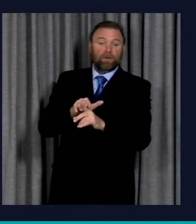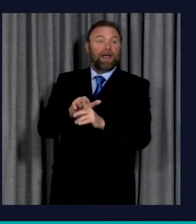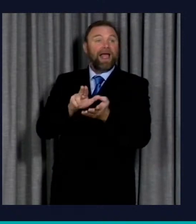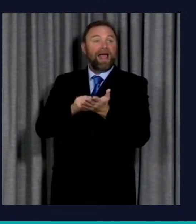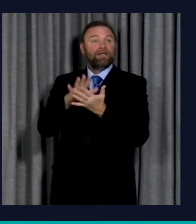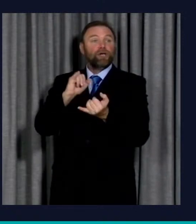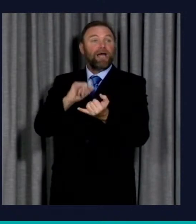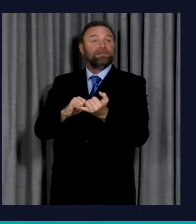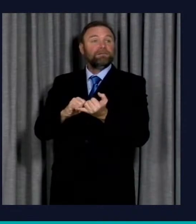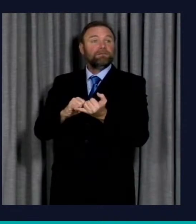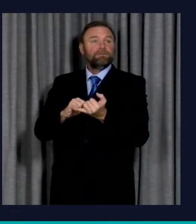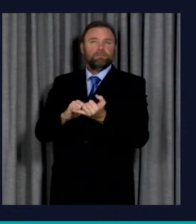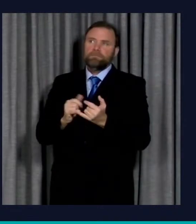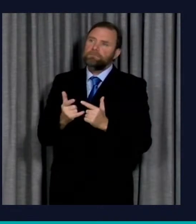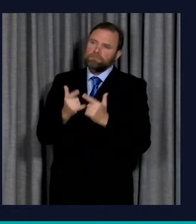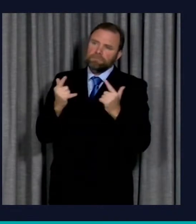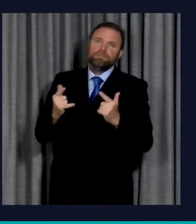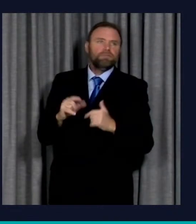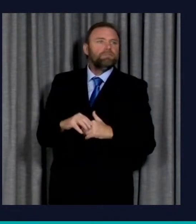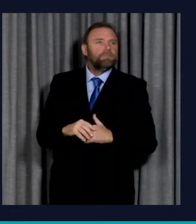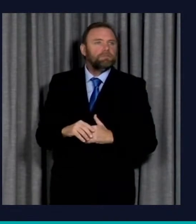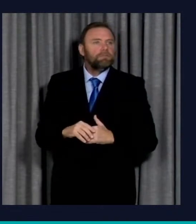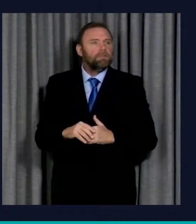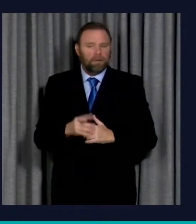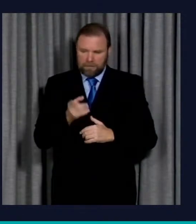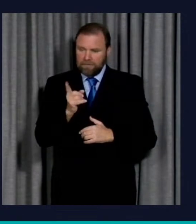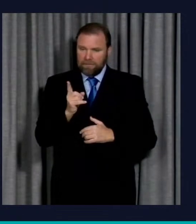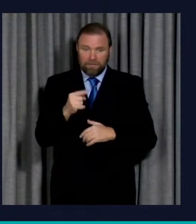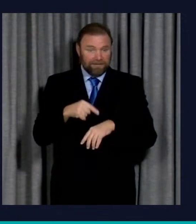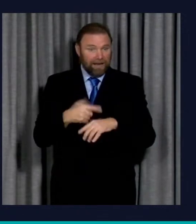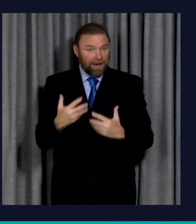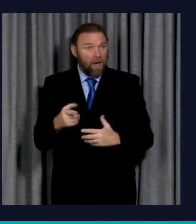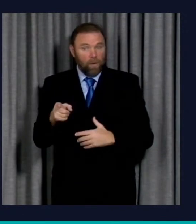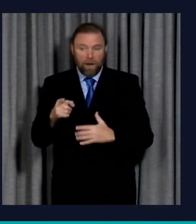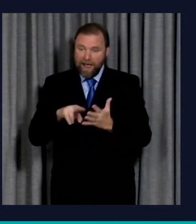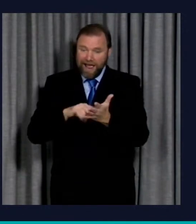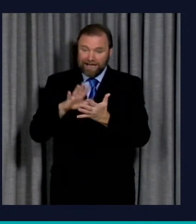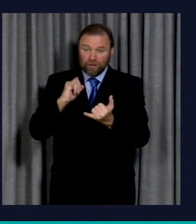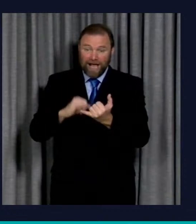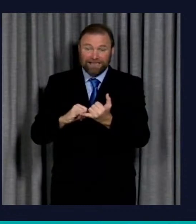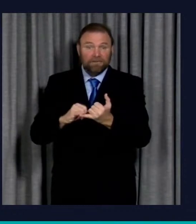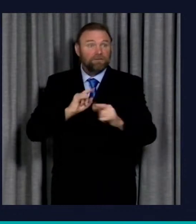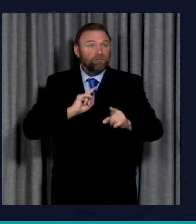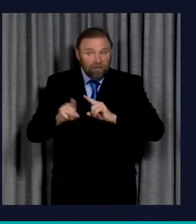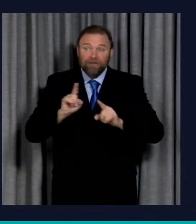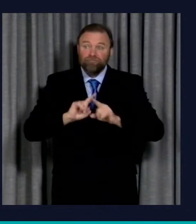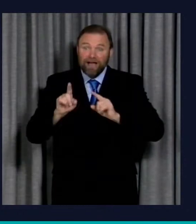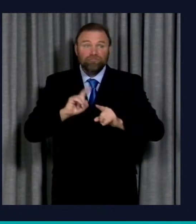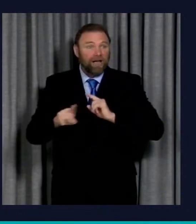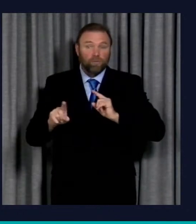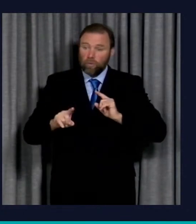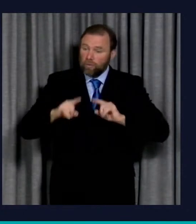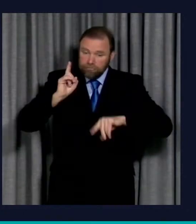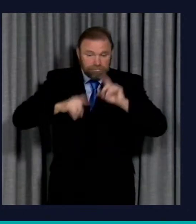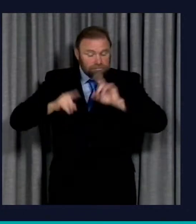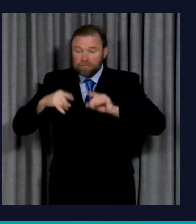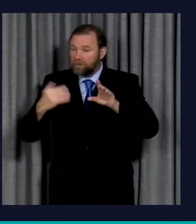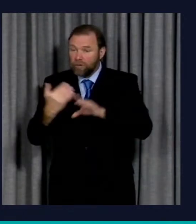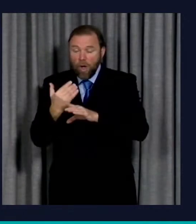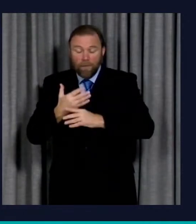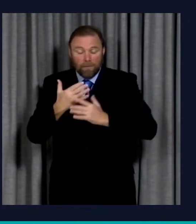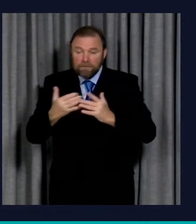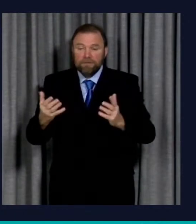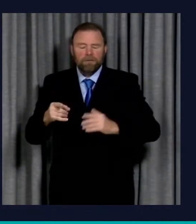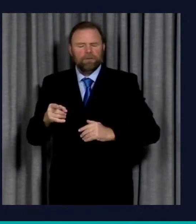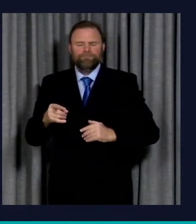be very significant indeed at a time when the health service is trying to do all the other things we ask it to do,